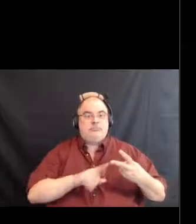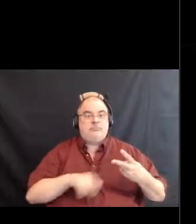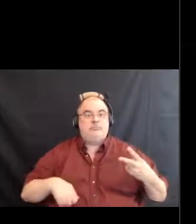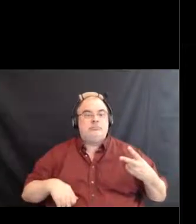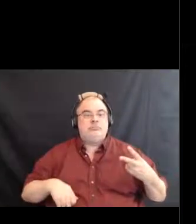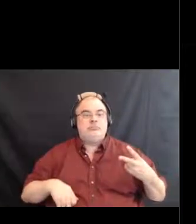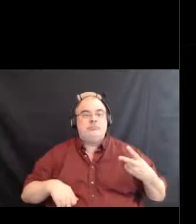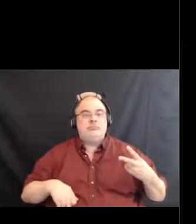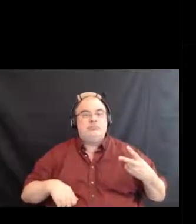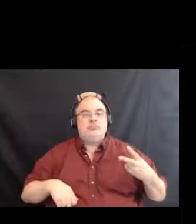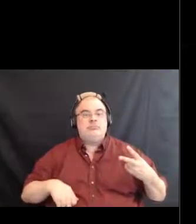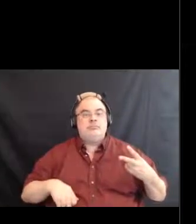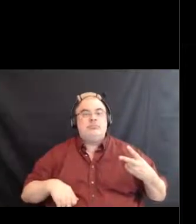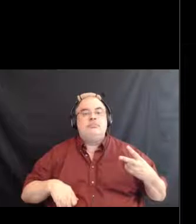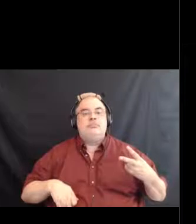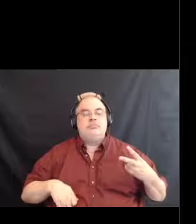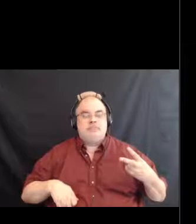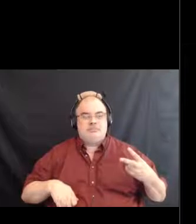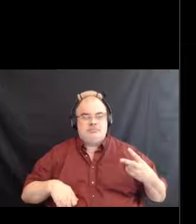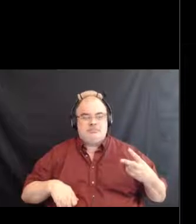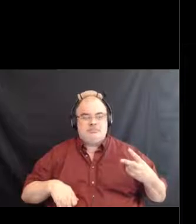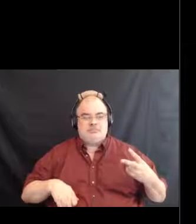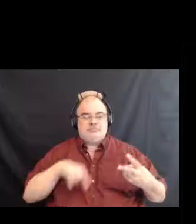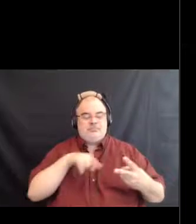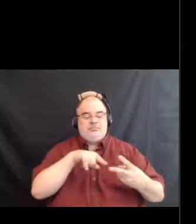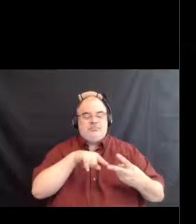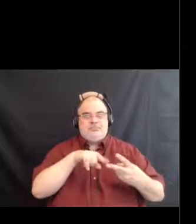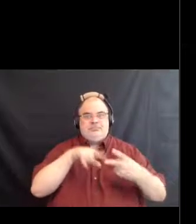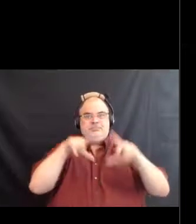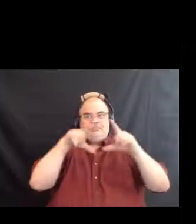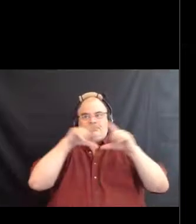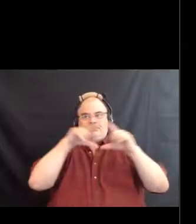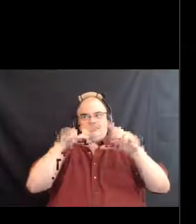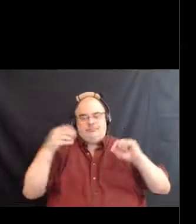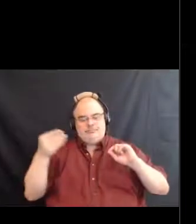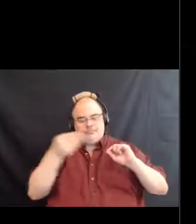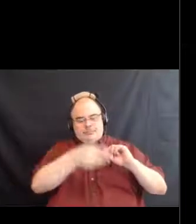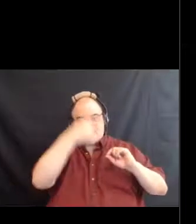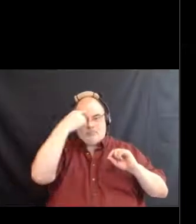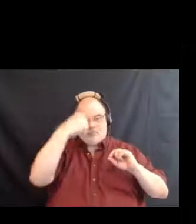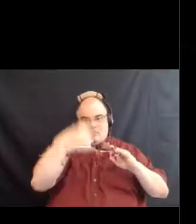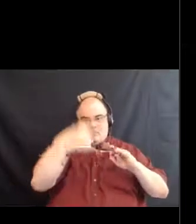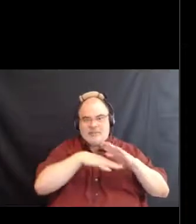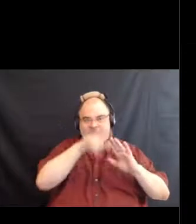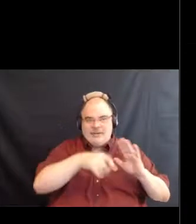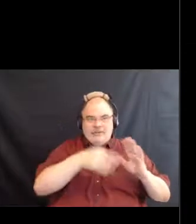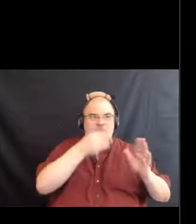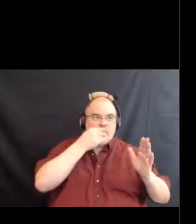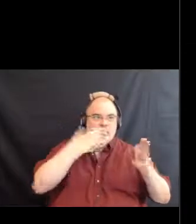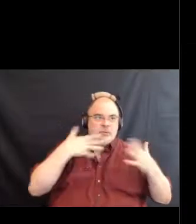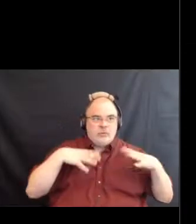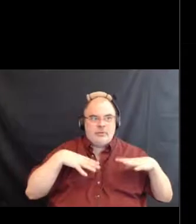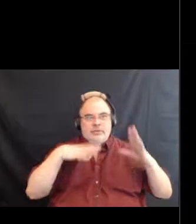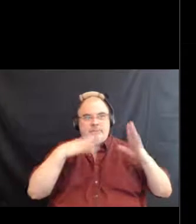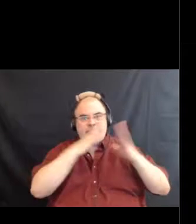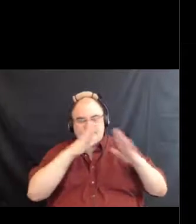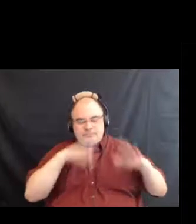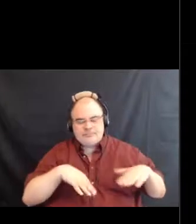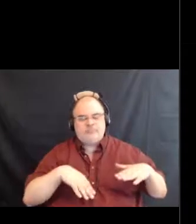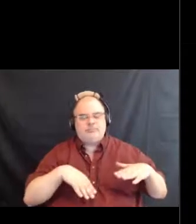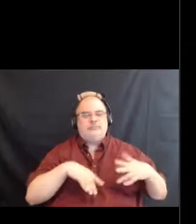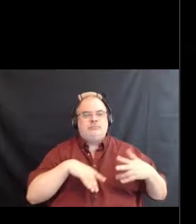Income. That basically provides a check that helps pay for basic needs, food, clothing, shelter.